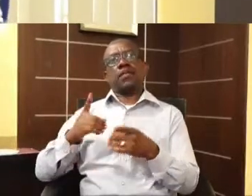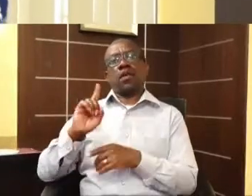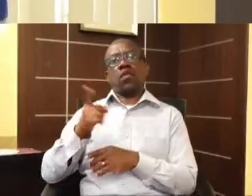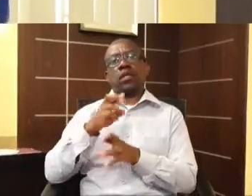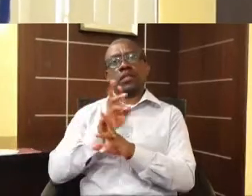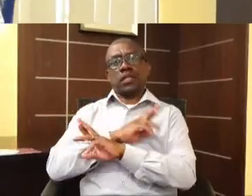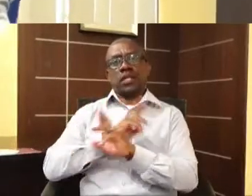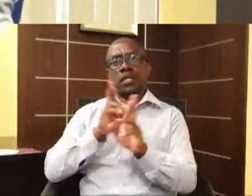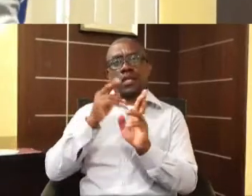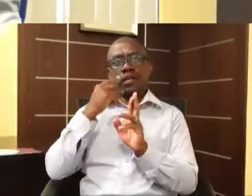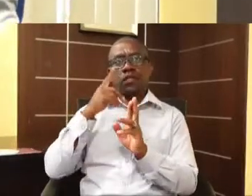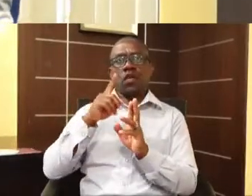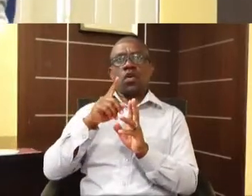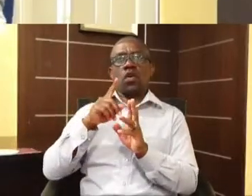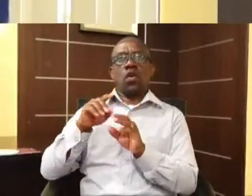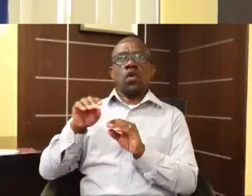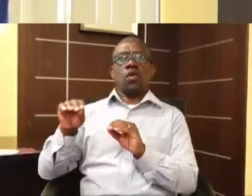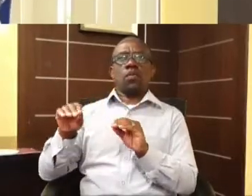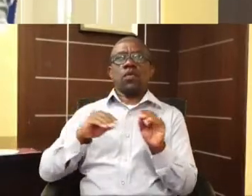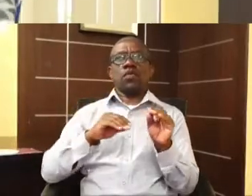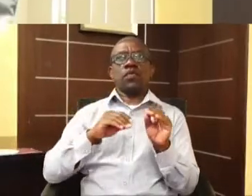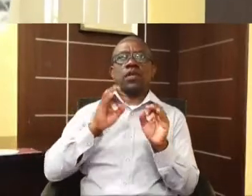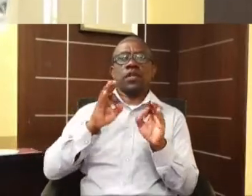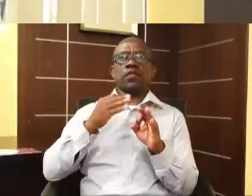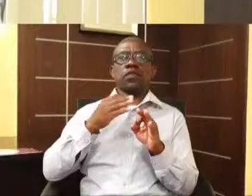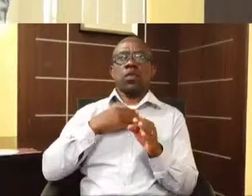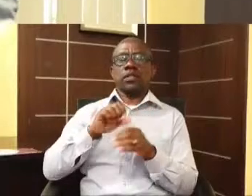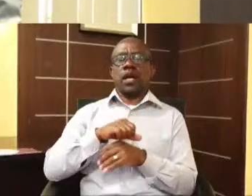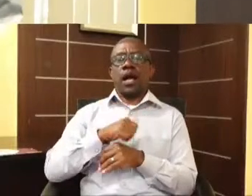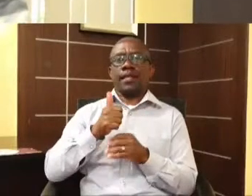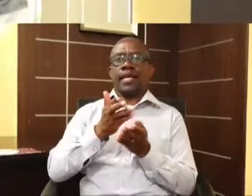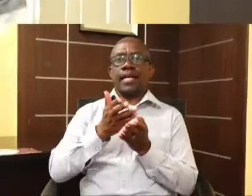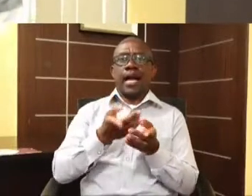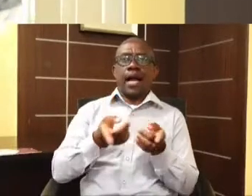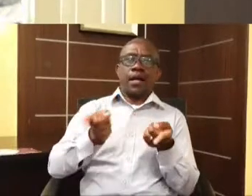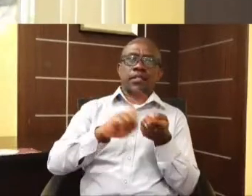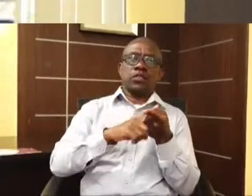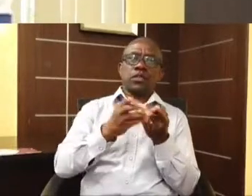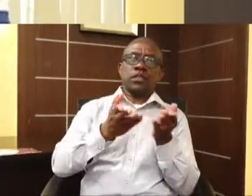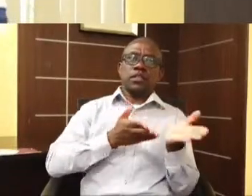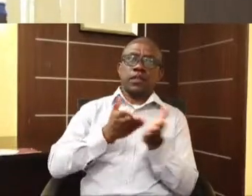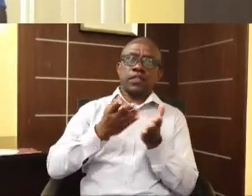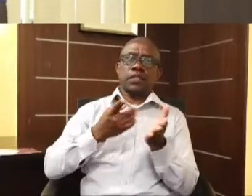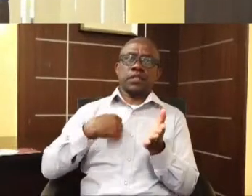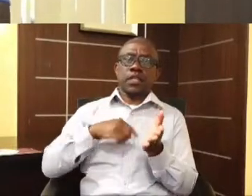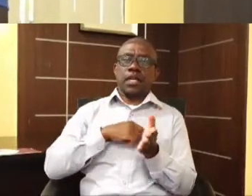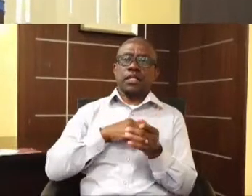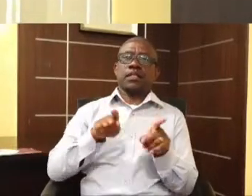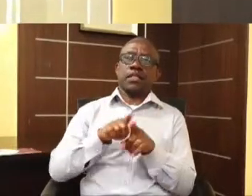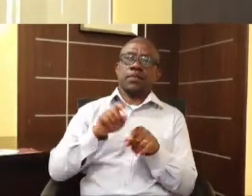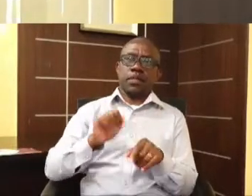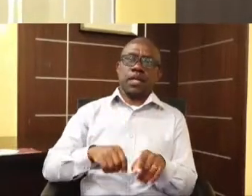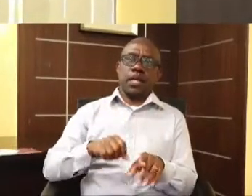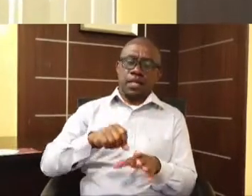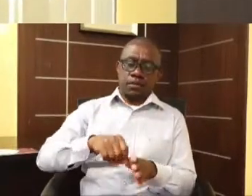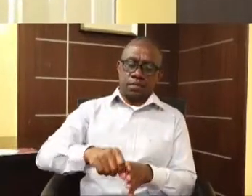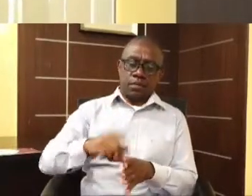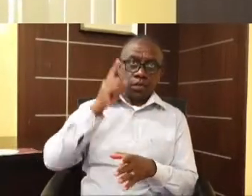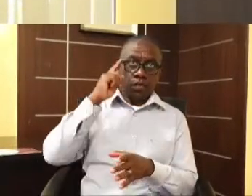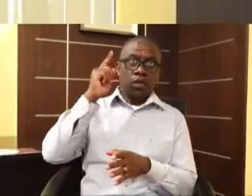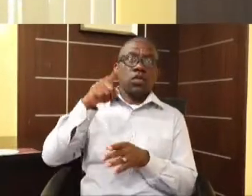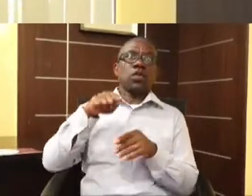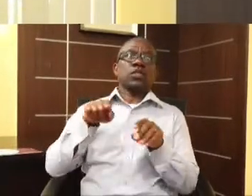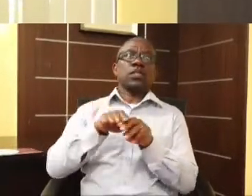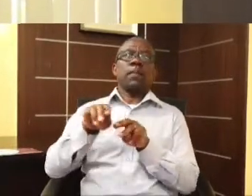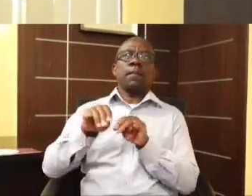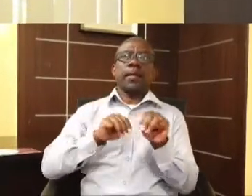for transplanting. If you need extension of services, we can also extend our services by transplanting for you and managing it in